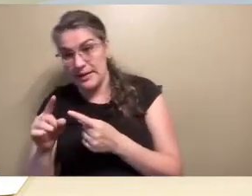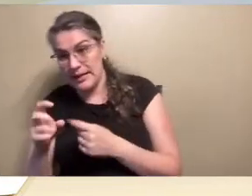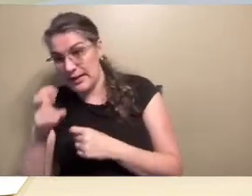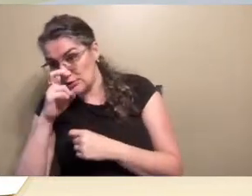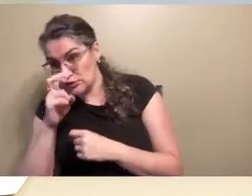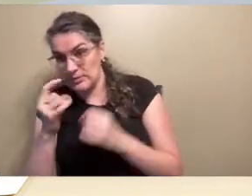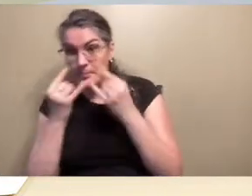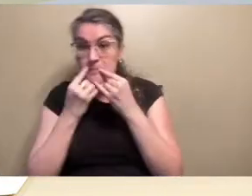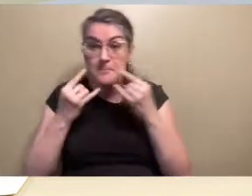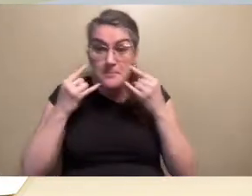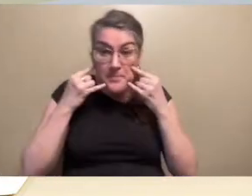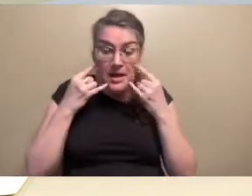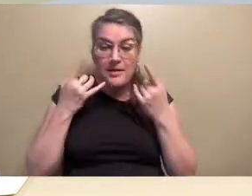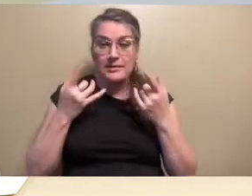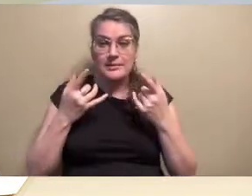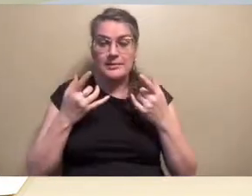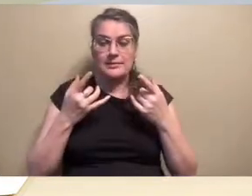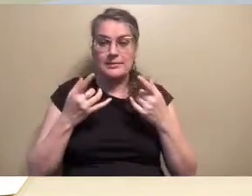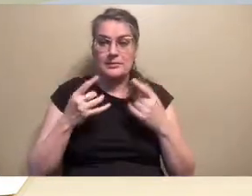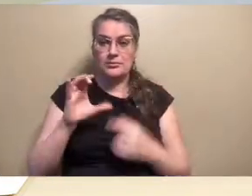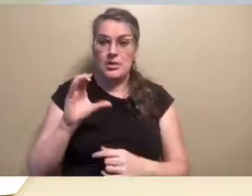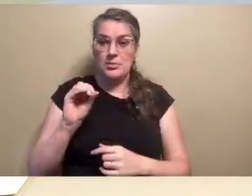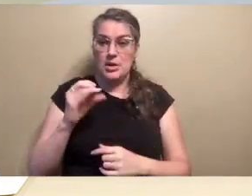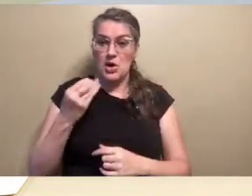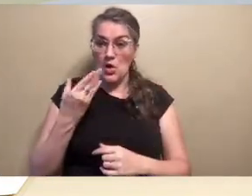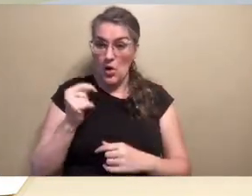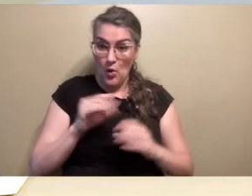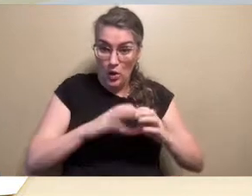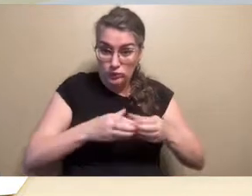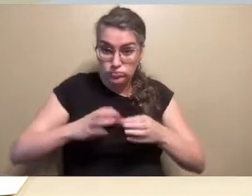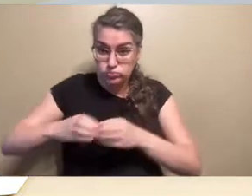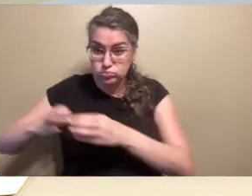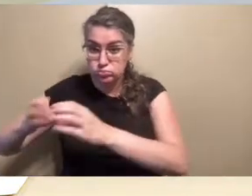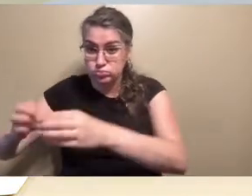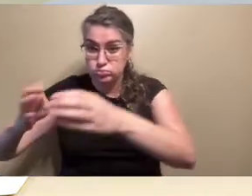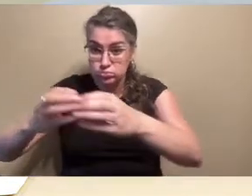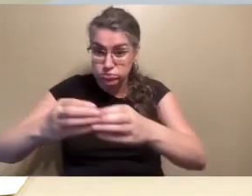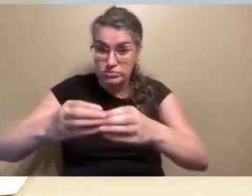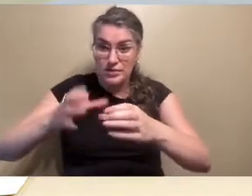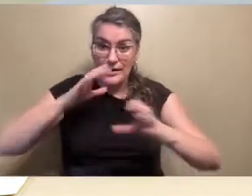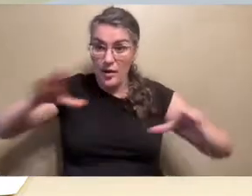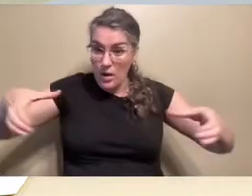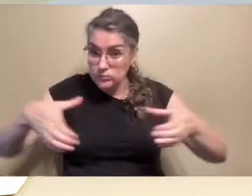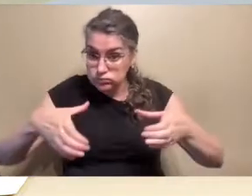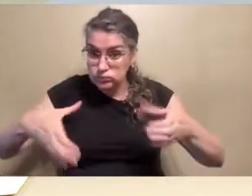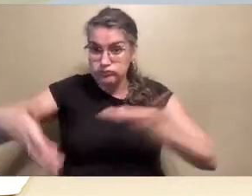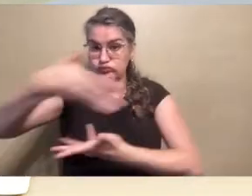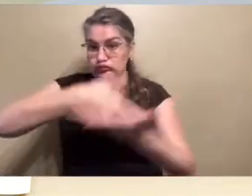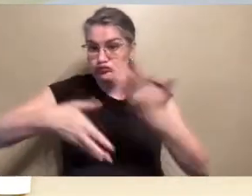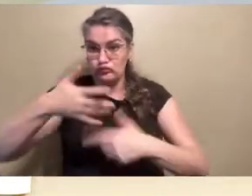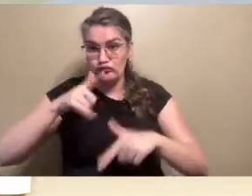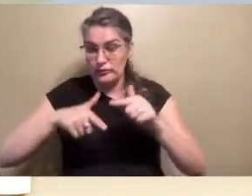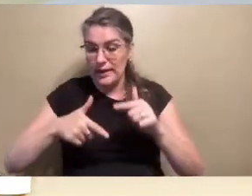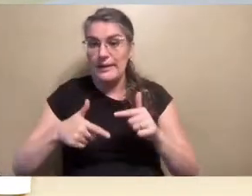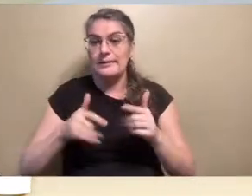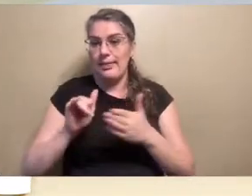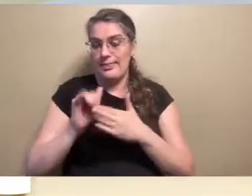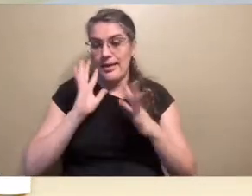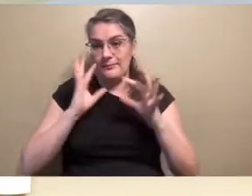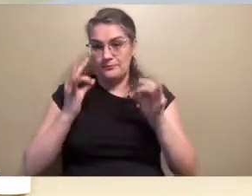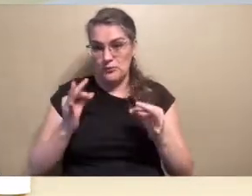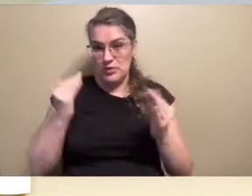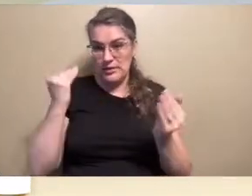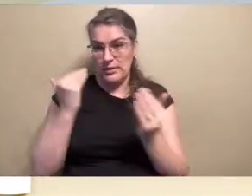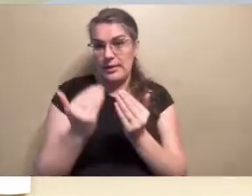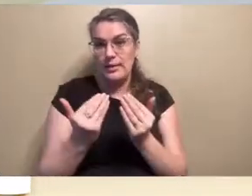masking, cohorting, those kind of things. So that's the kind of guidance that we're trying to put down in